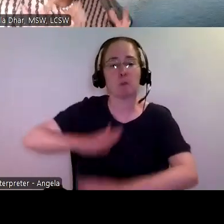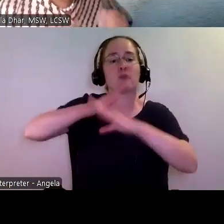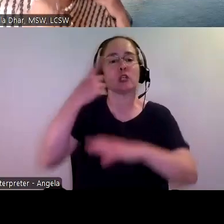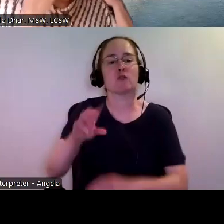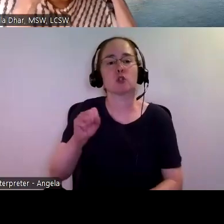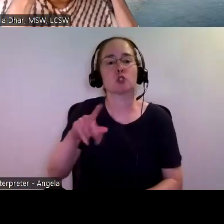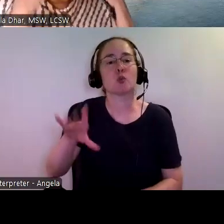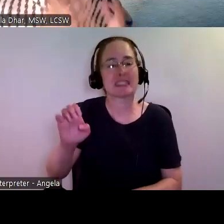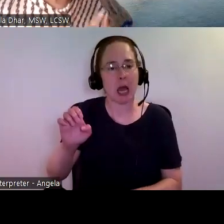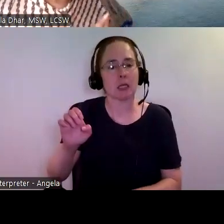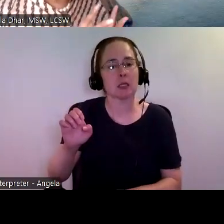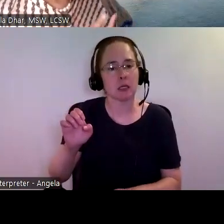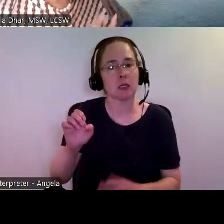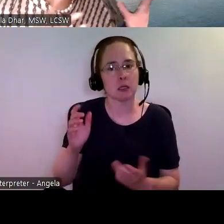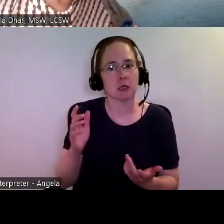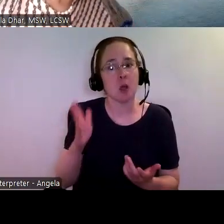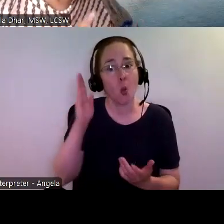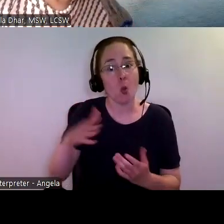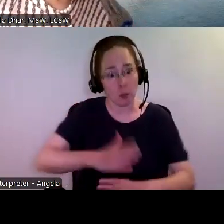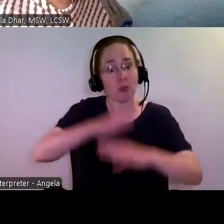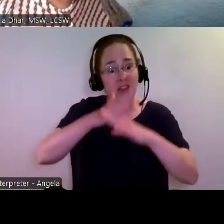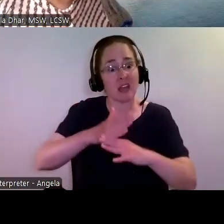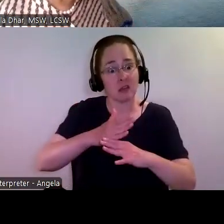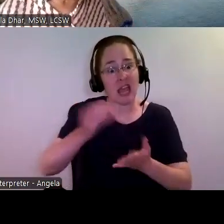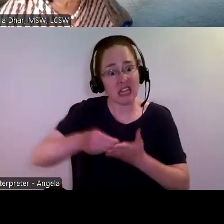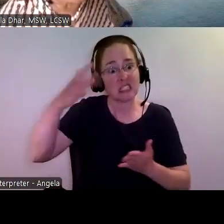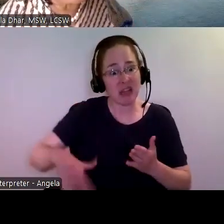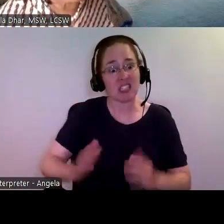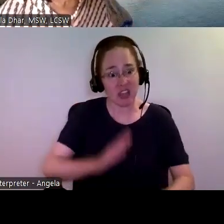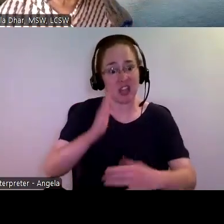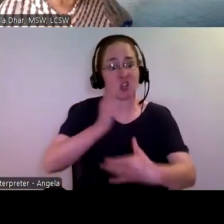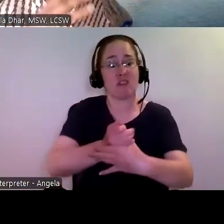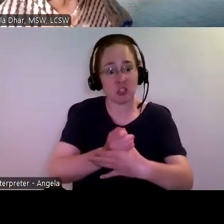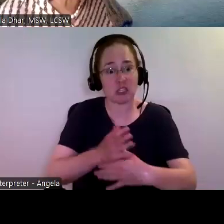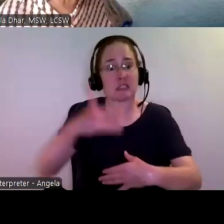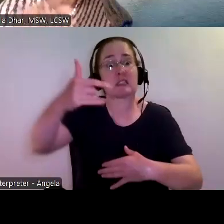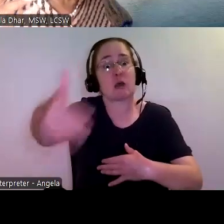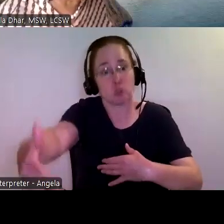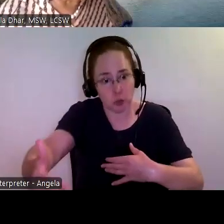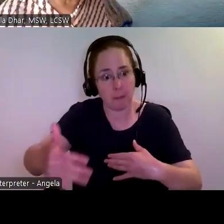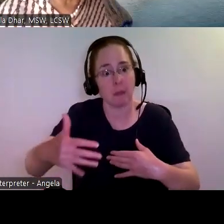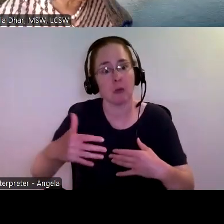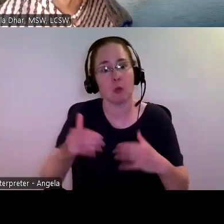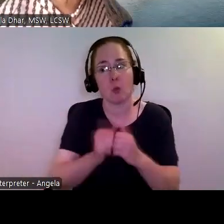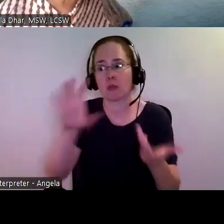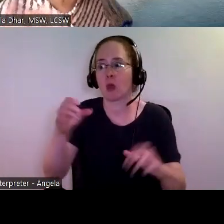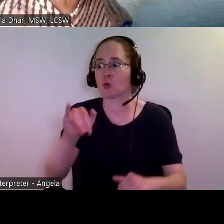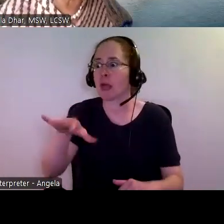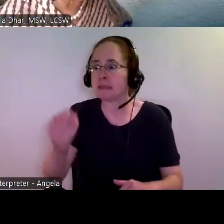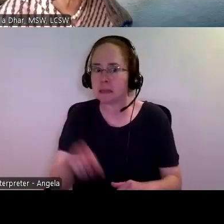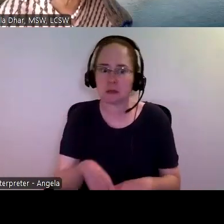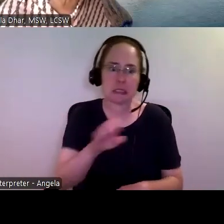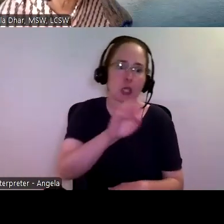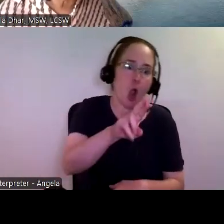will prevent, correct, costly interventions way downstream. in crisis, in emergency rooms,